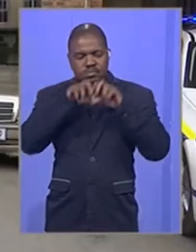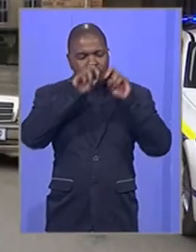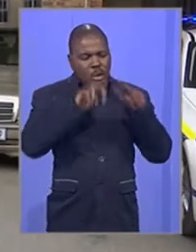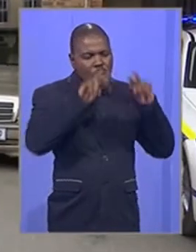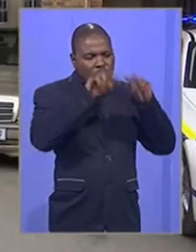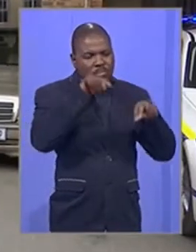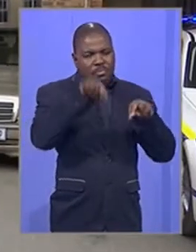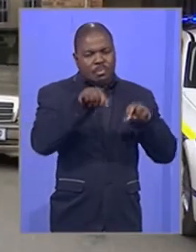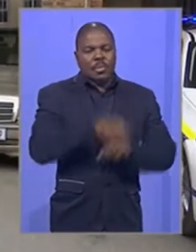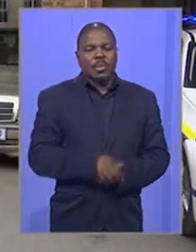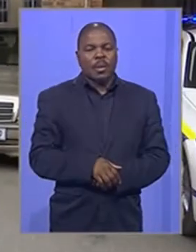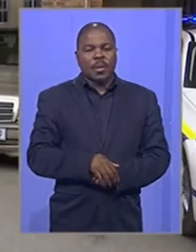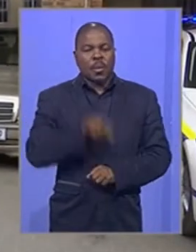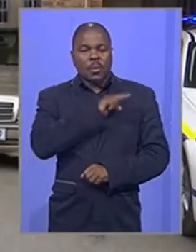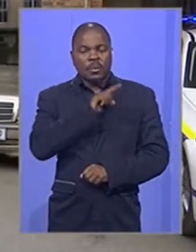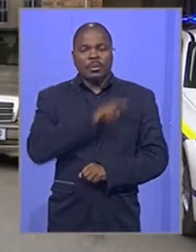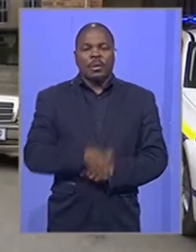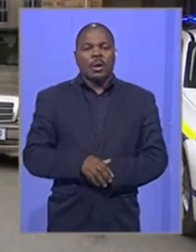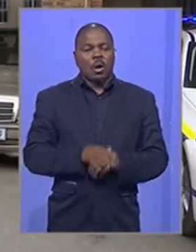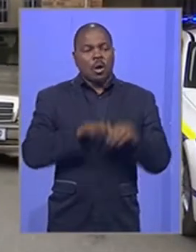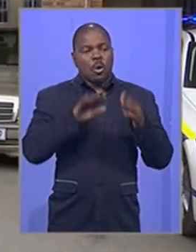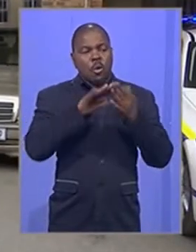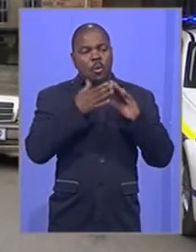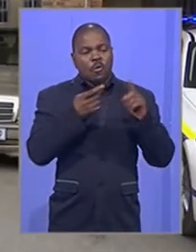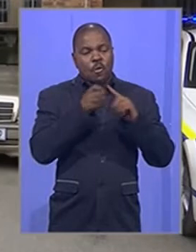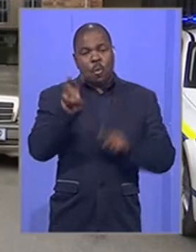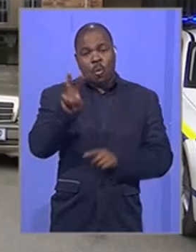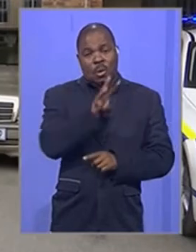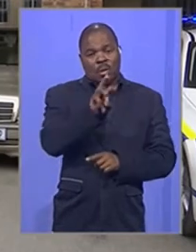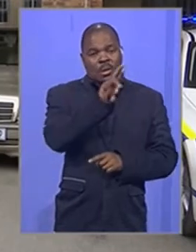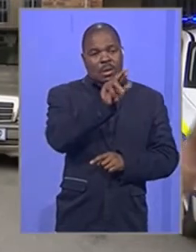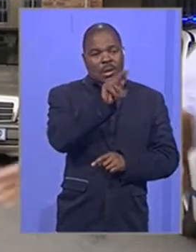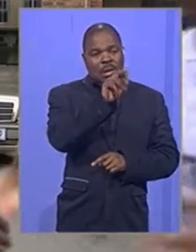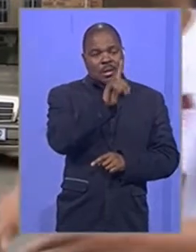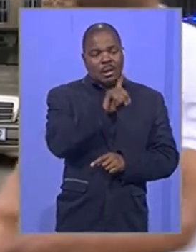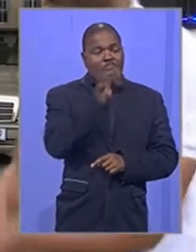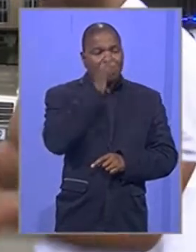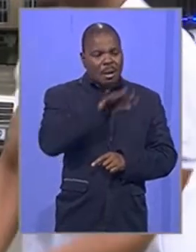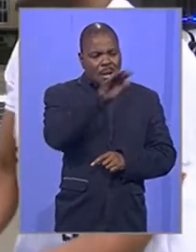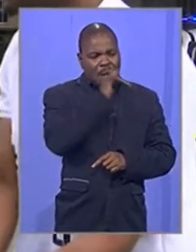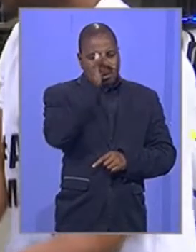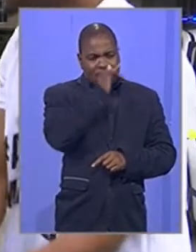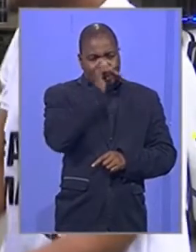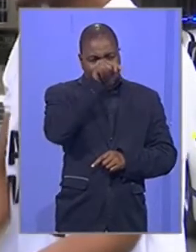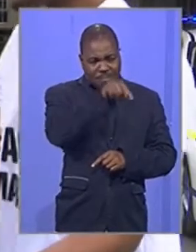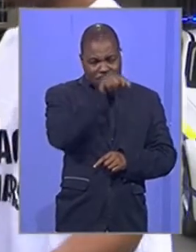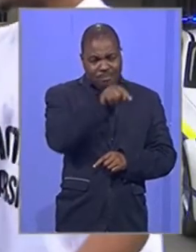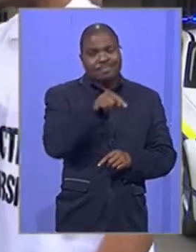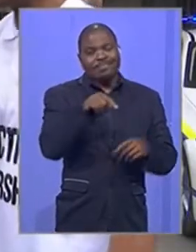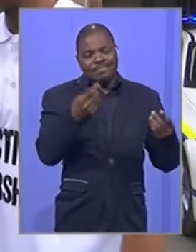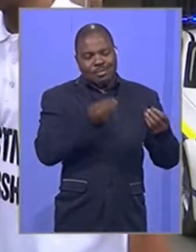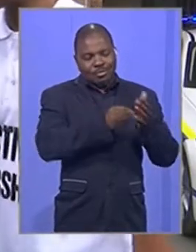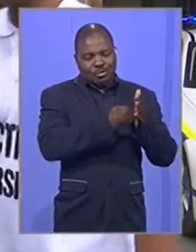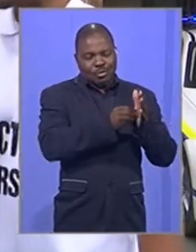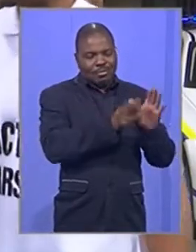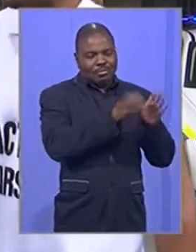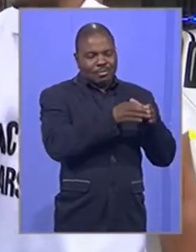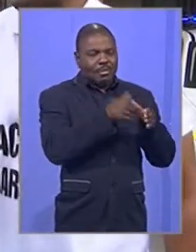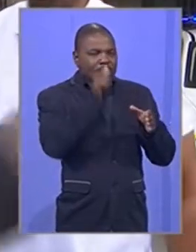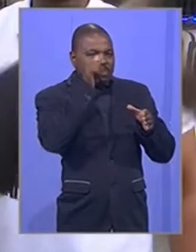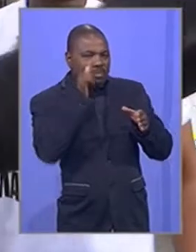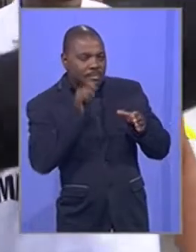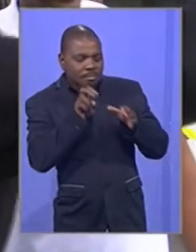provinseng seo e bile ka morago ga gore badudi ba West Rand ba manye bosenyi bjo bo diregago tikologong ya bona le dihlopha tša go rafa gauta ka mo